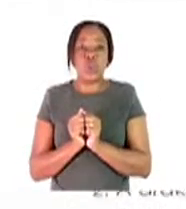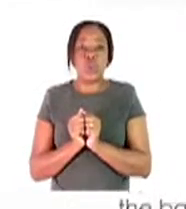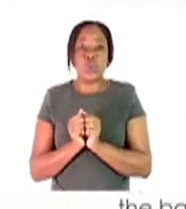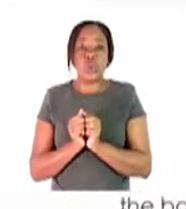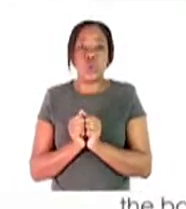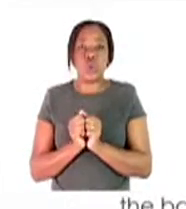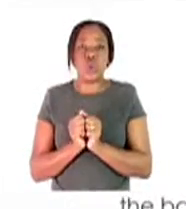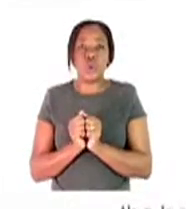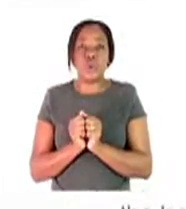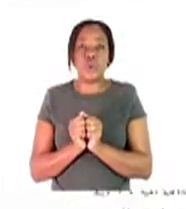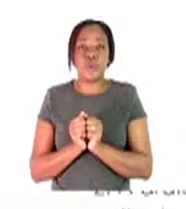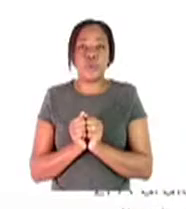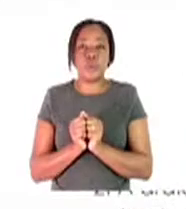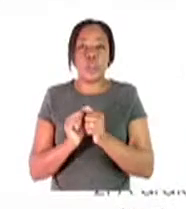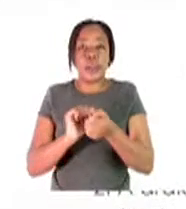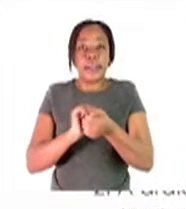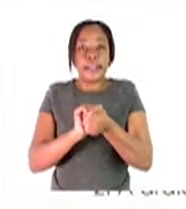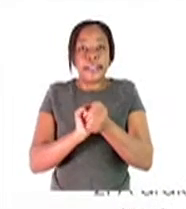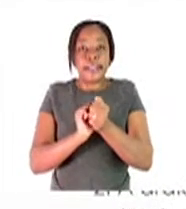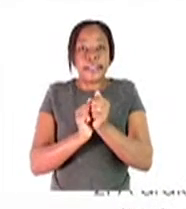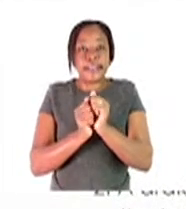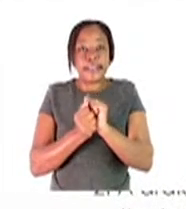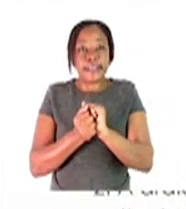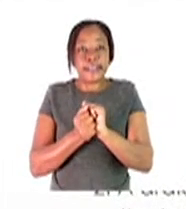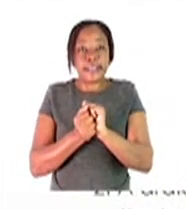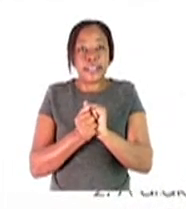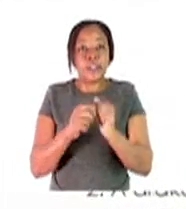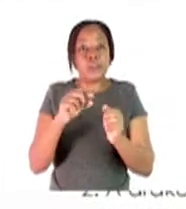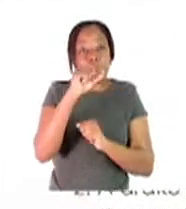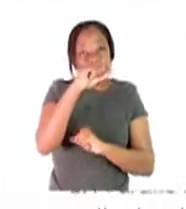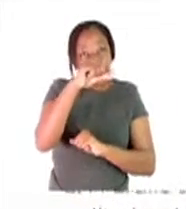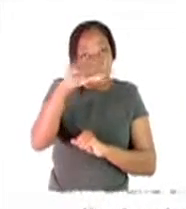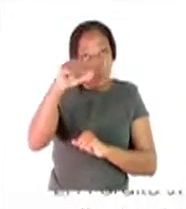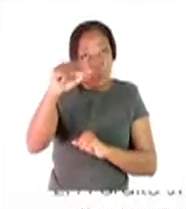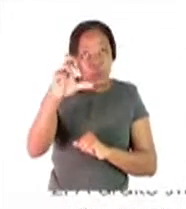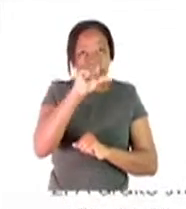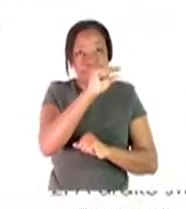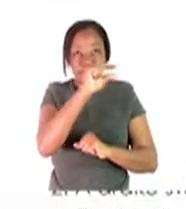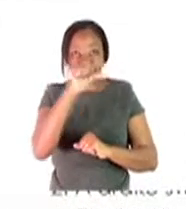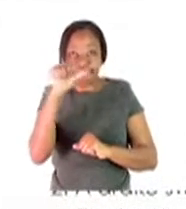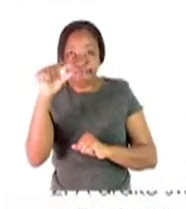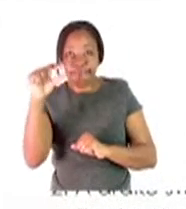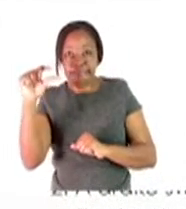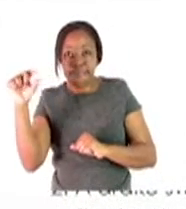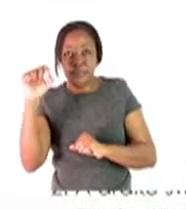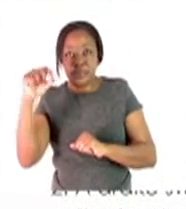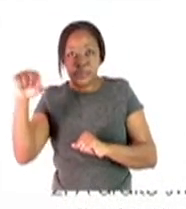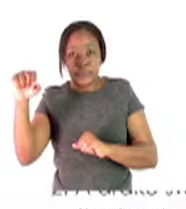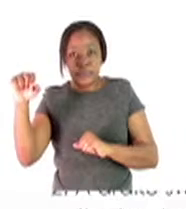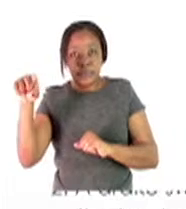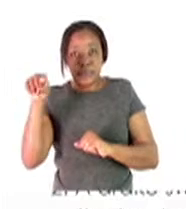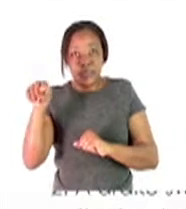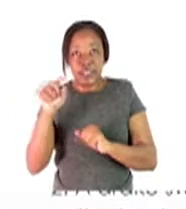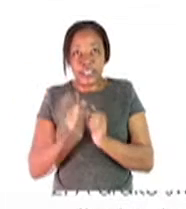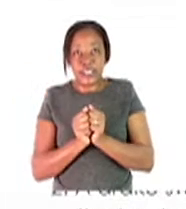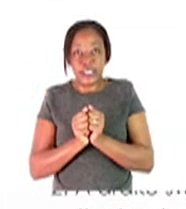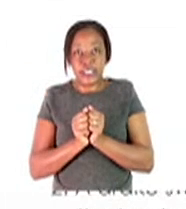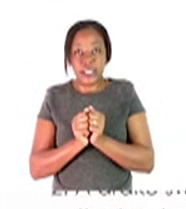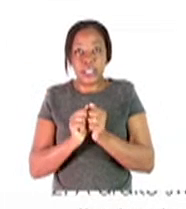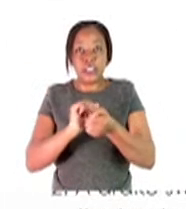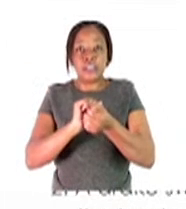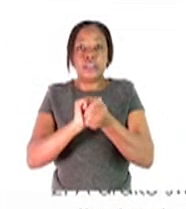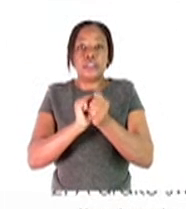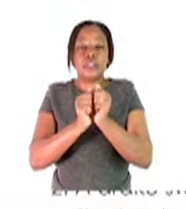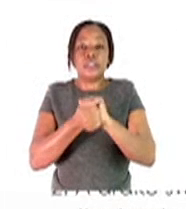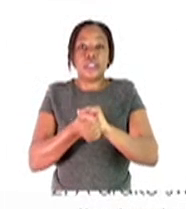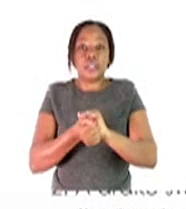change as well. We are going to complete the sentences by using a noun of the opposite gender to the noun that